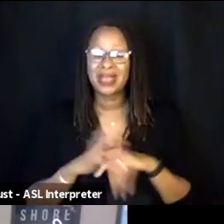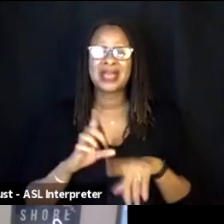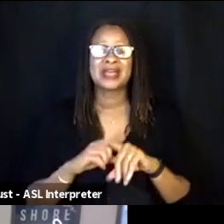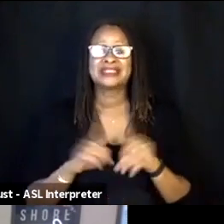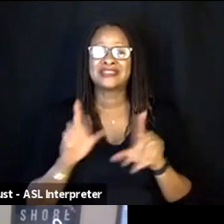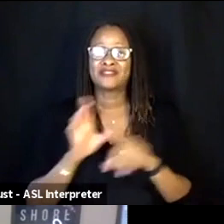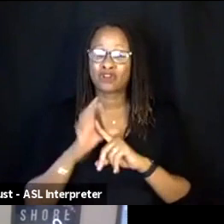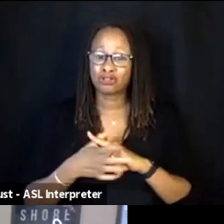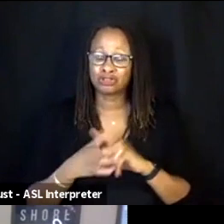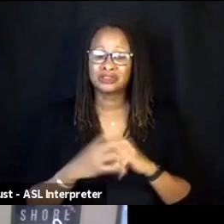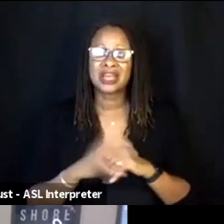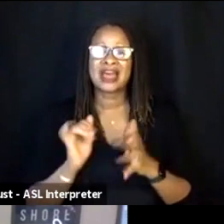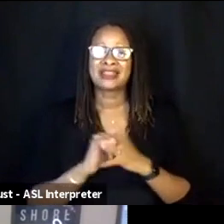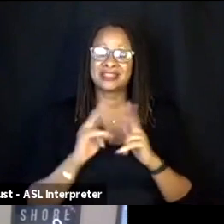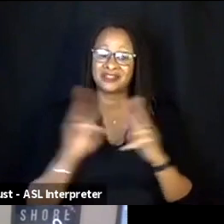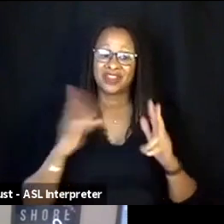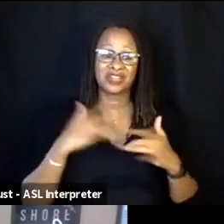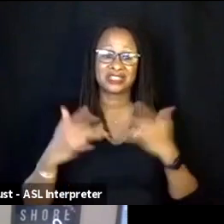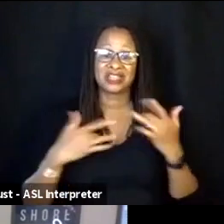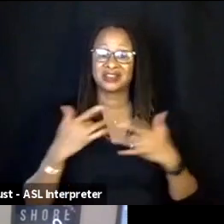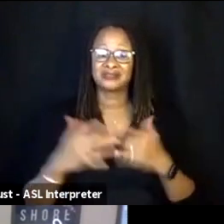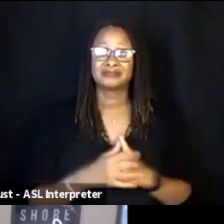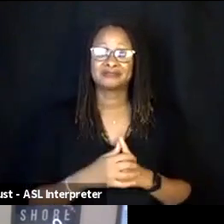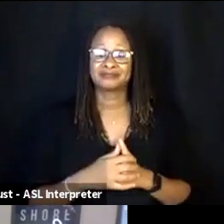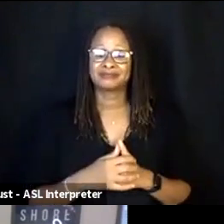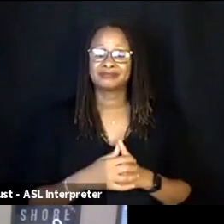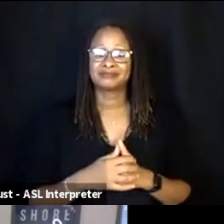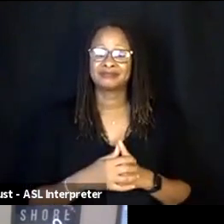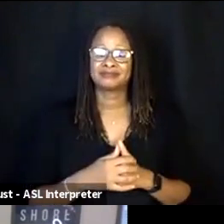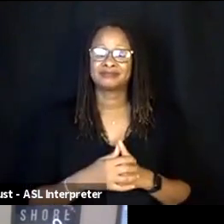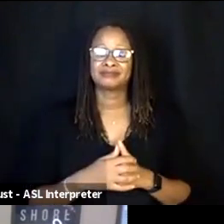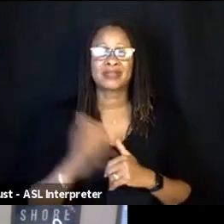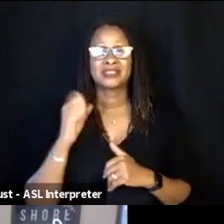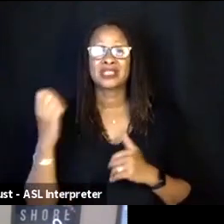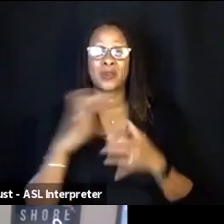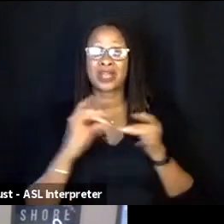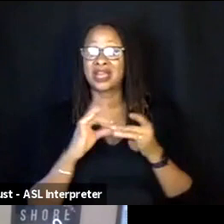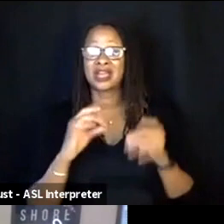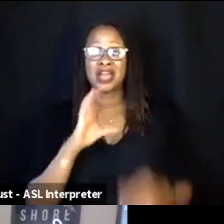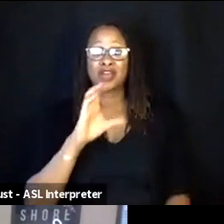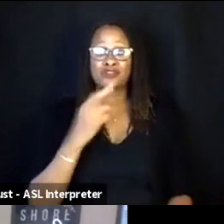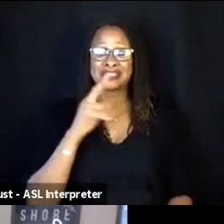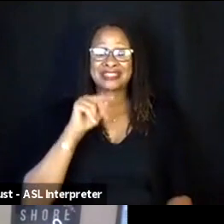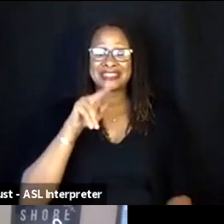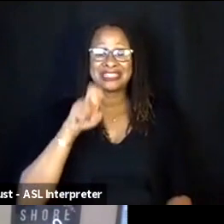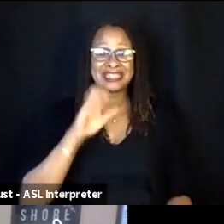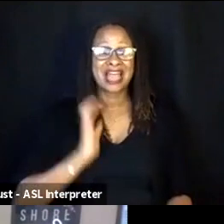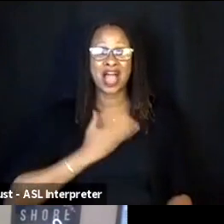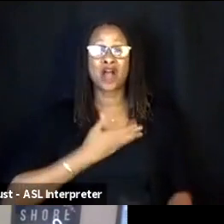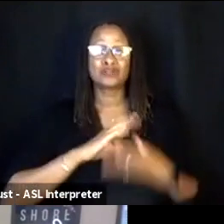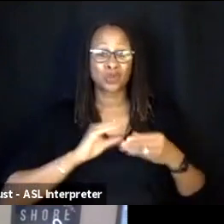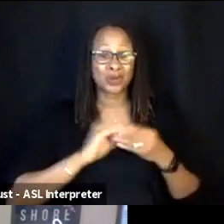cultures. And that is very exciting. Someone has commented, Christine, yes, our stories